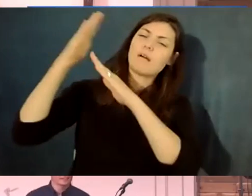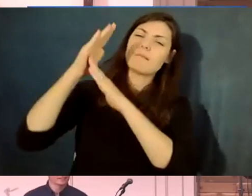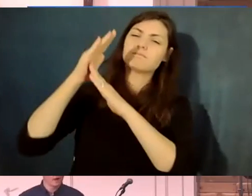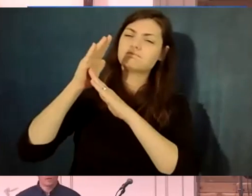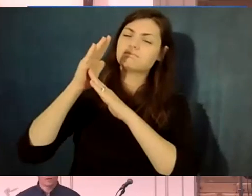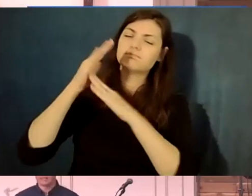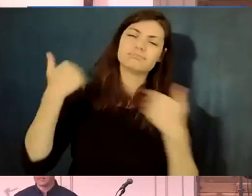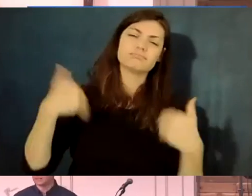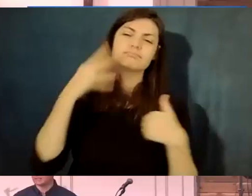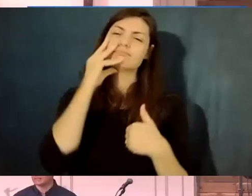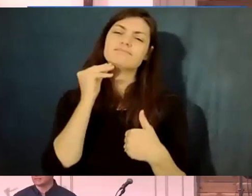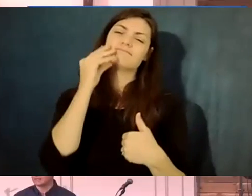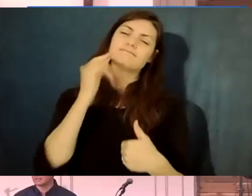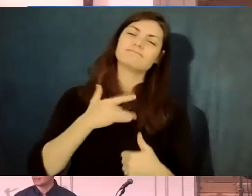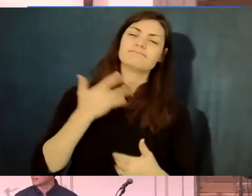They always end.